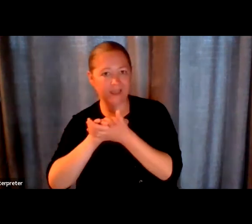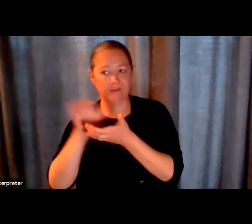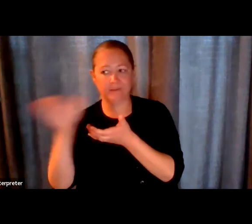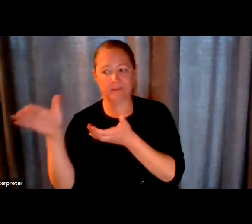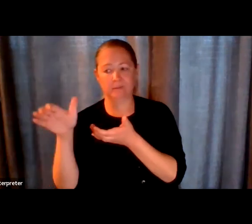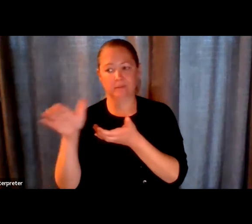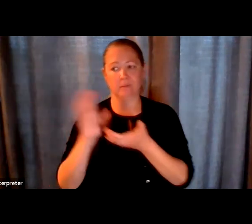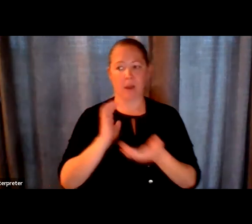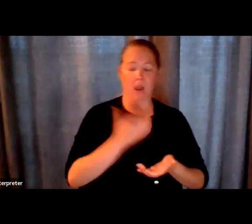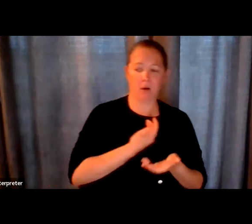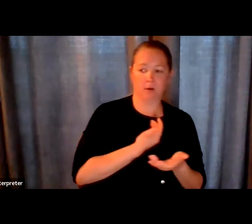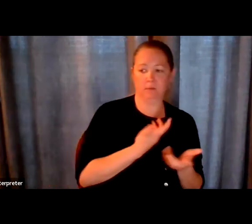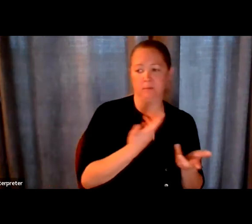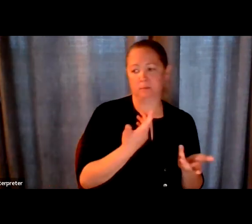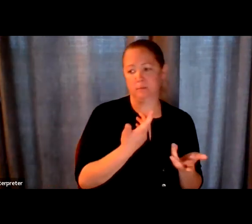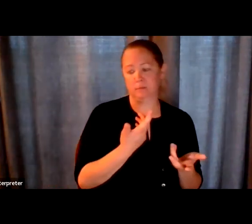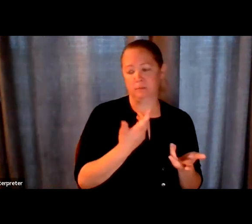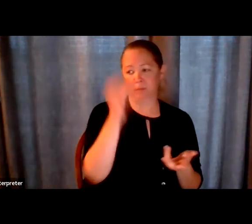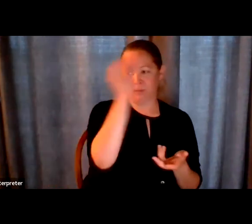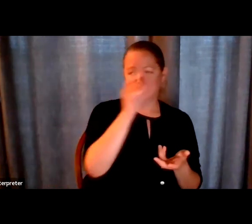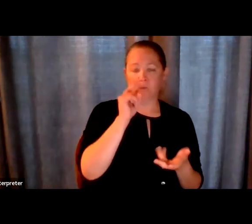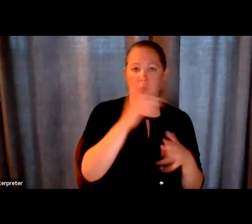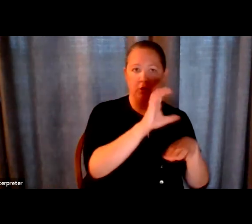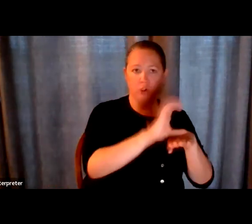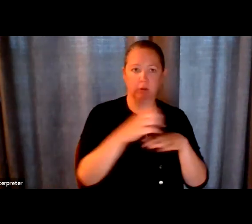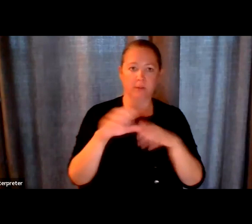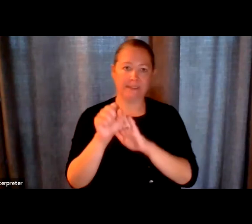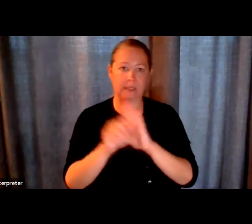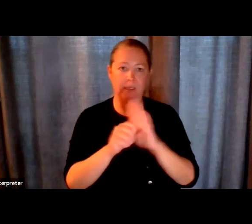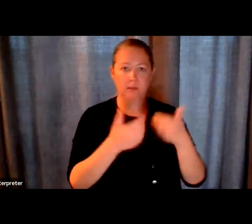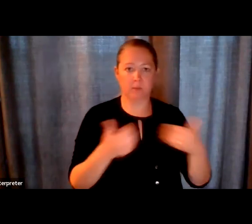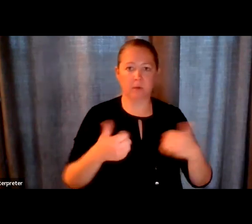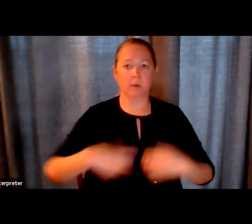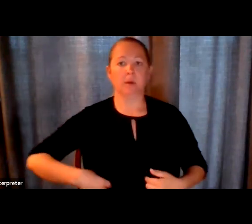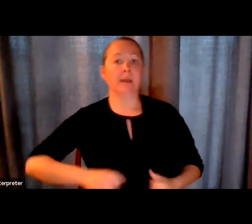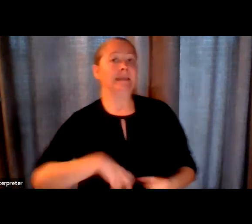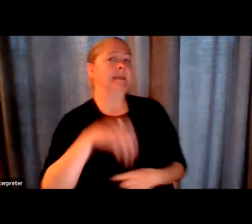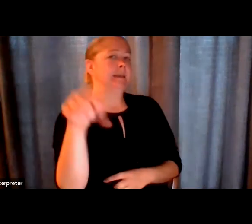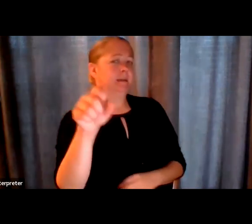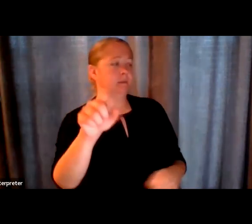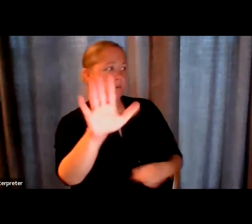think is a fantastic thing. If I could just say, I'm sorry, one sentence.